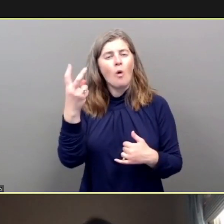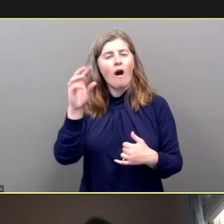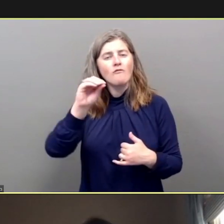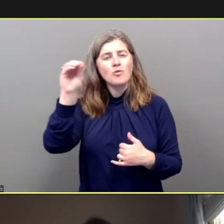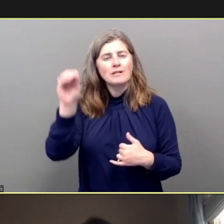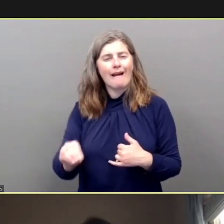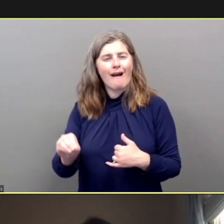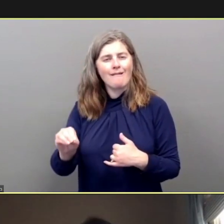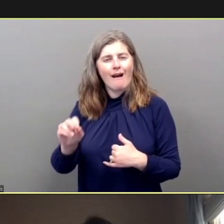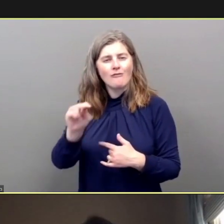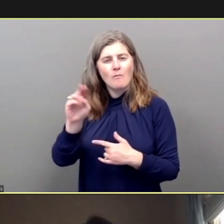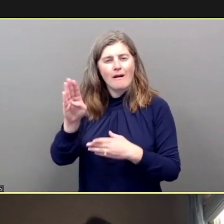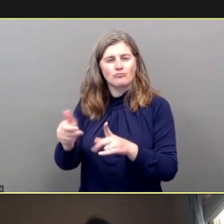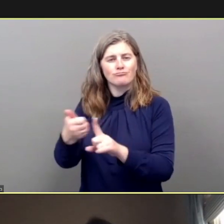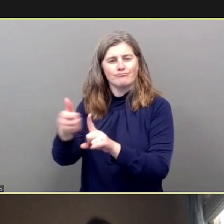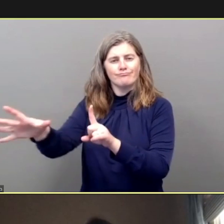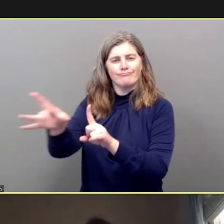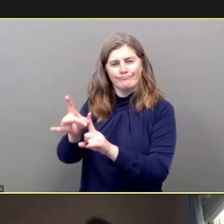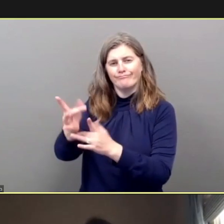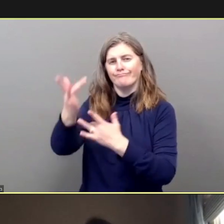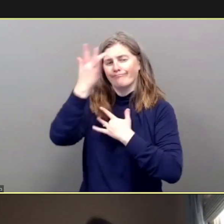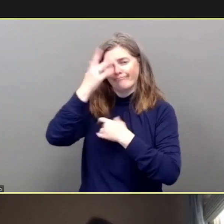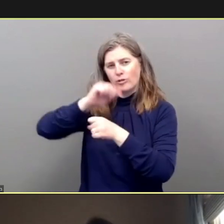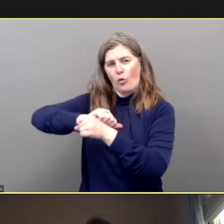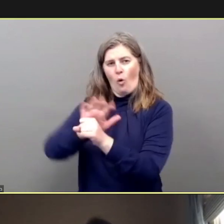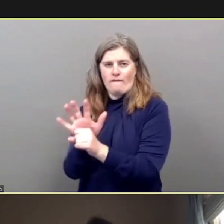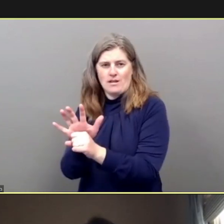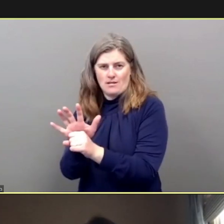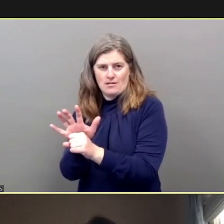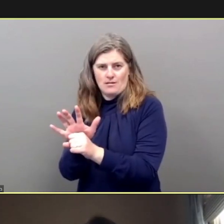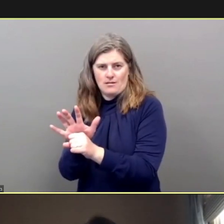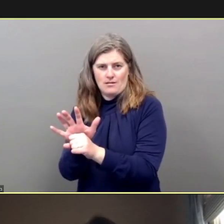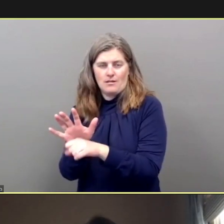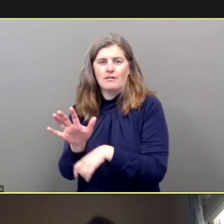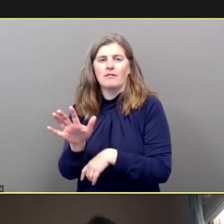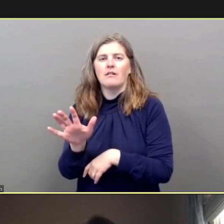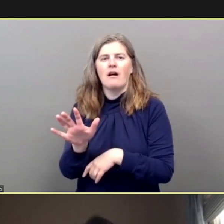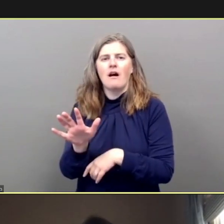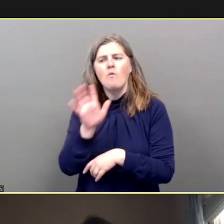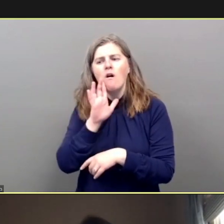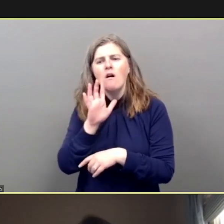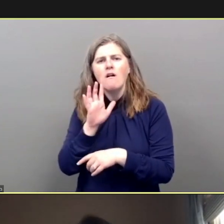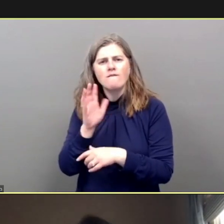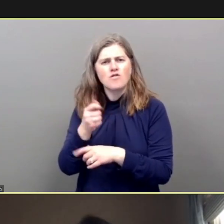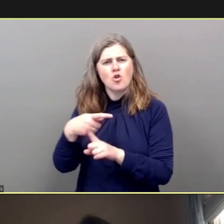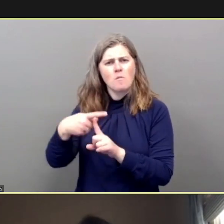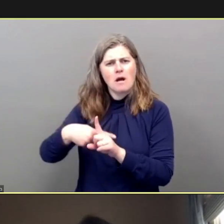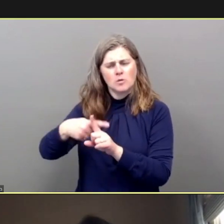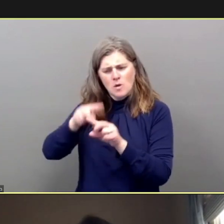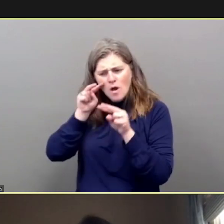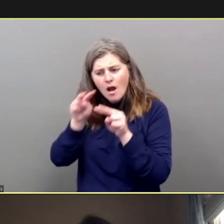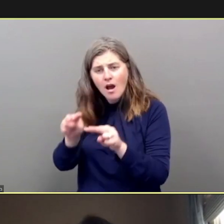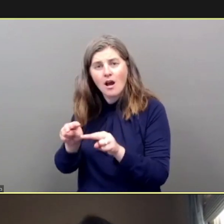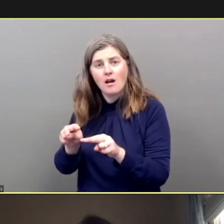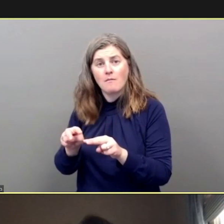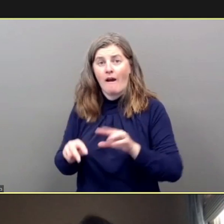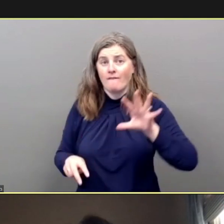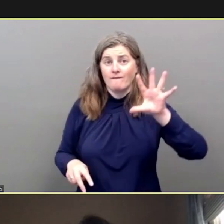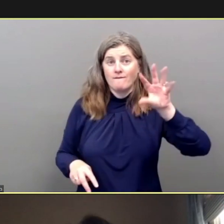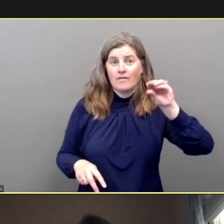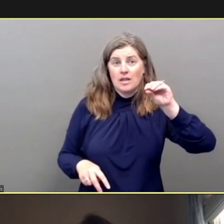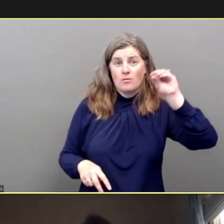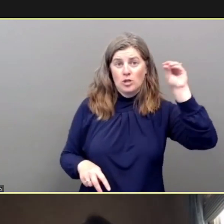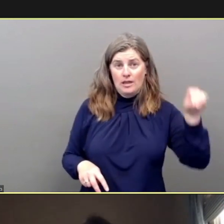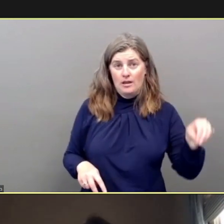with COVID. And at the time we did it, and for I think a couple months as we were tracking this closely, about 50% of people who had